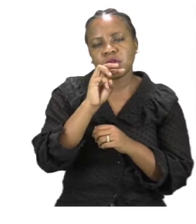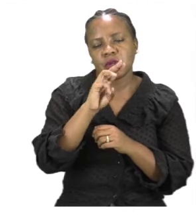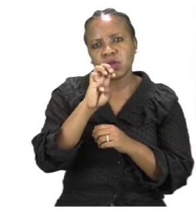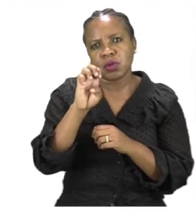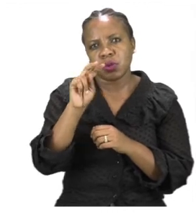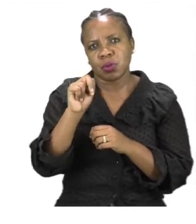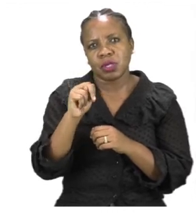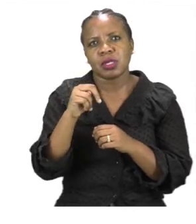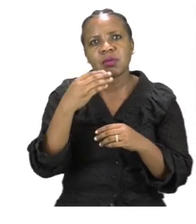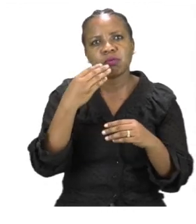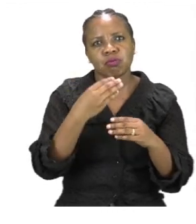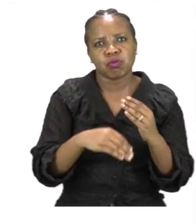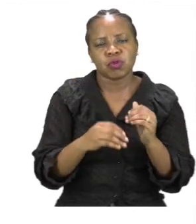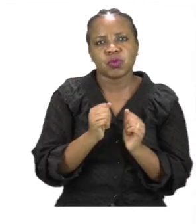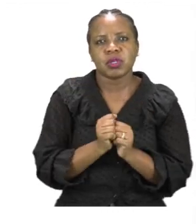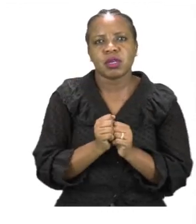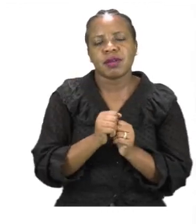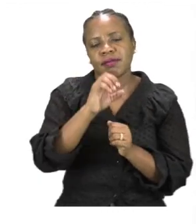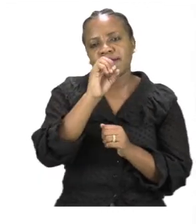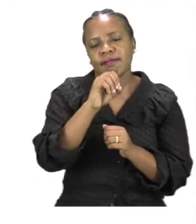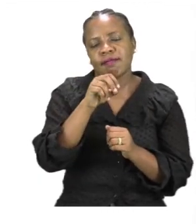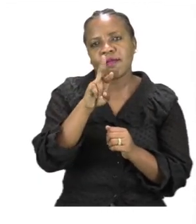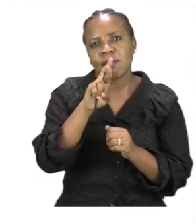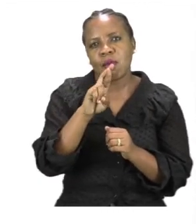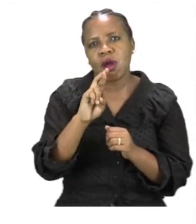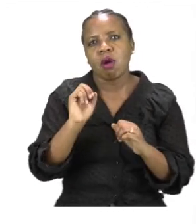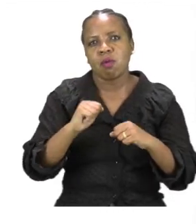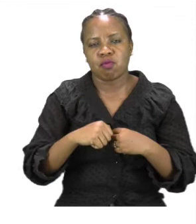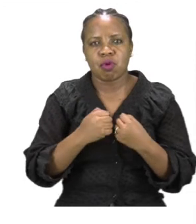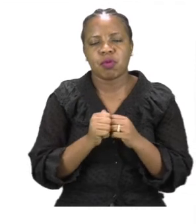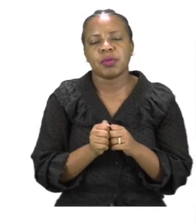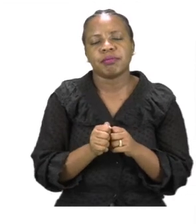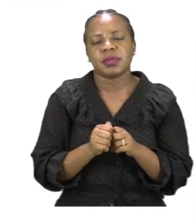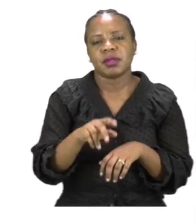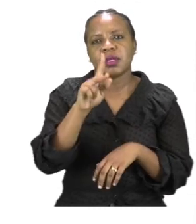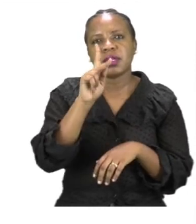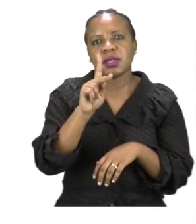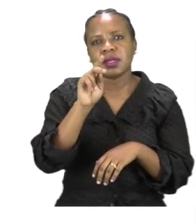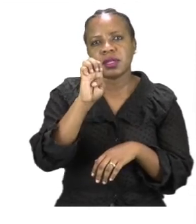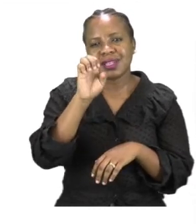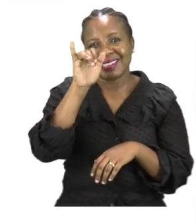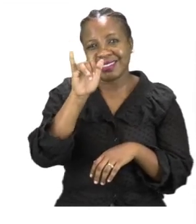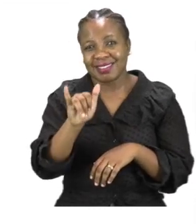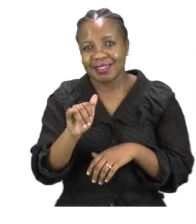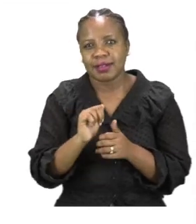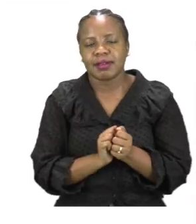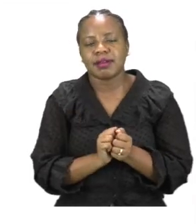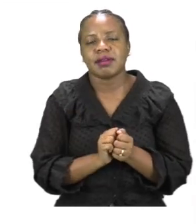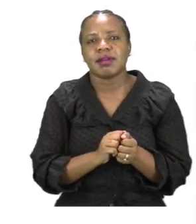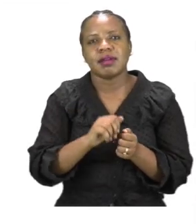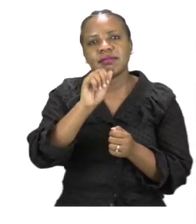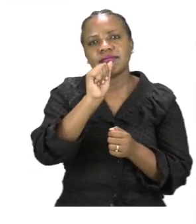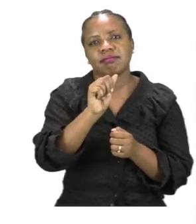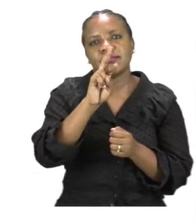key, and arms. Make sure you try to use your sight words for